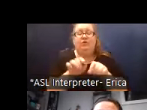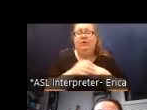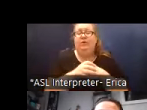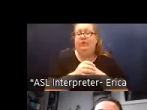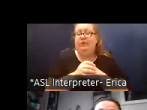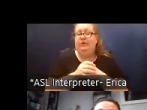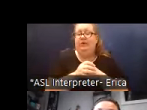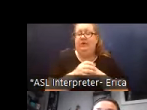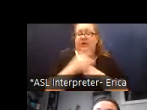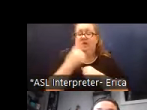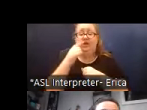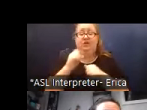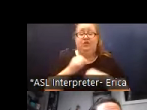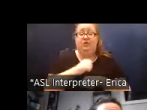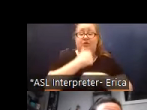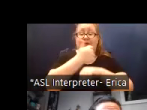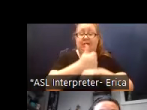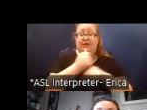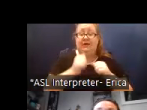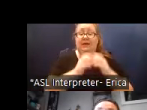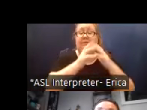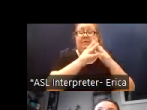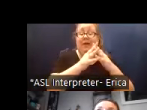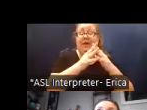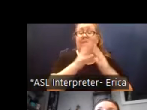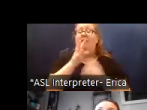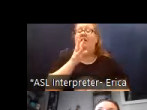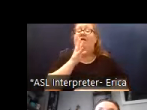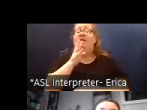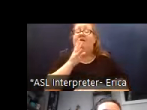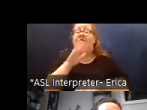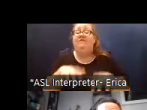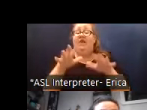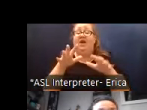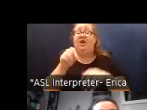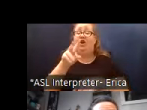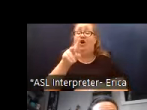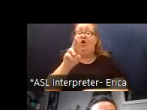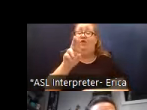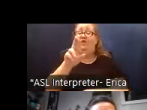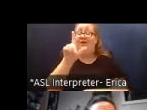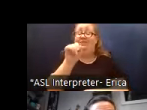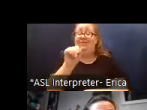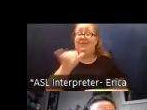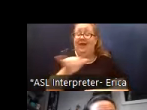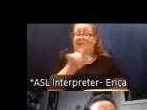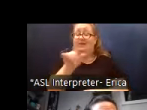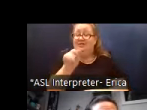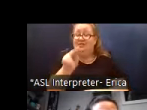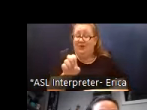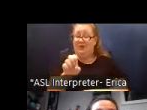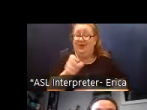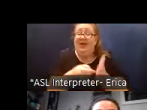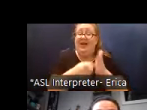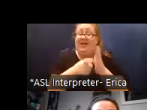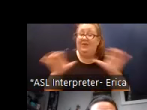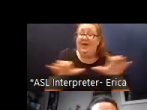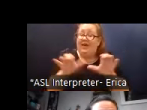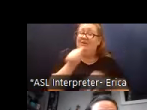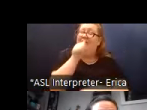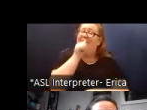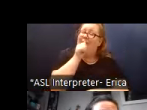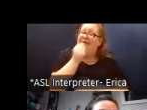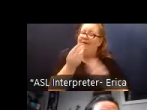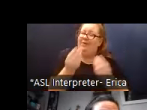order to implement a flood overlay zone, that would require action on private properties. You have to get